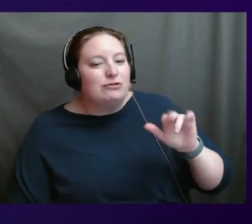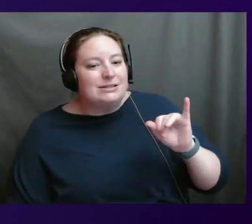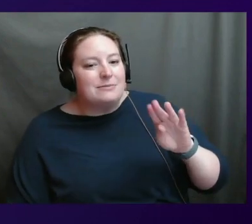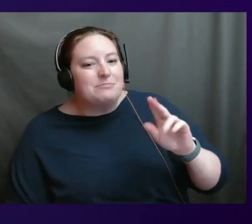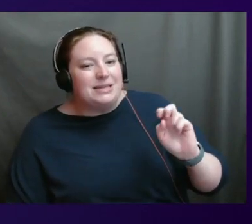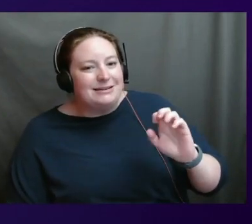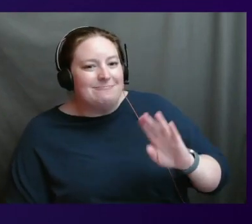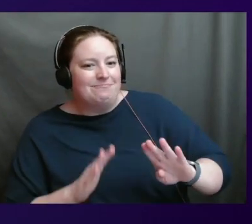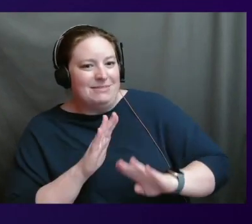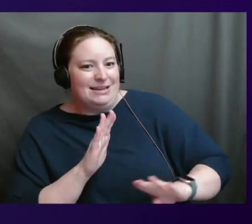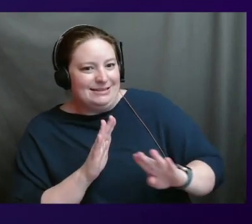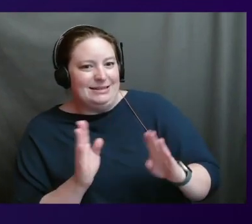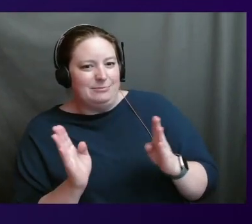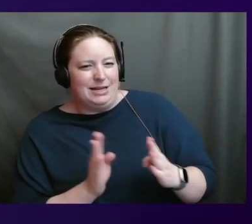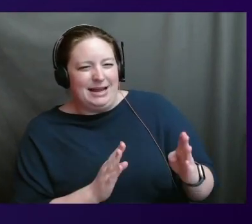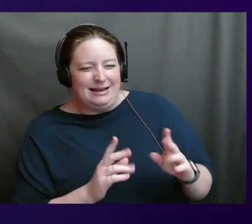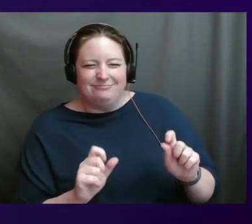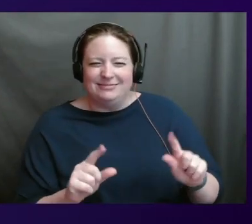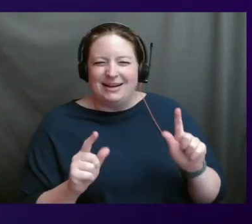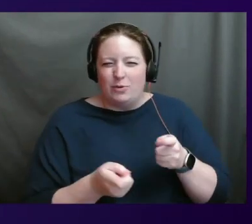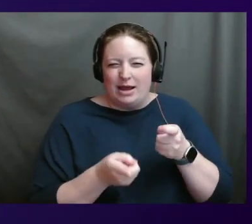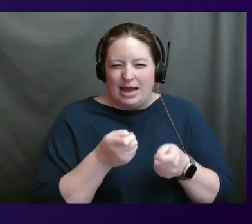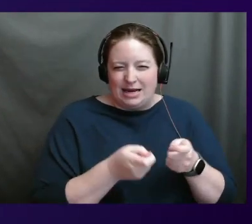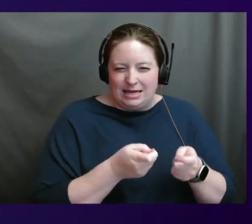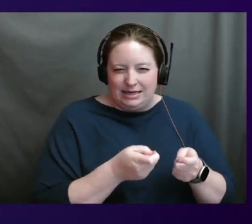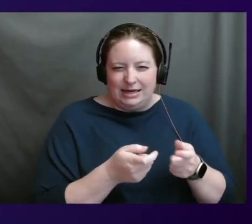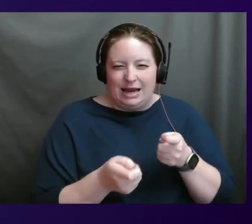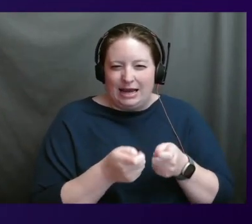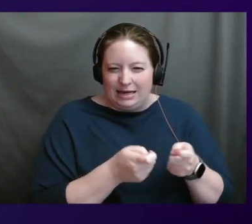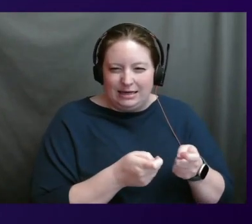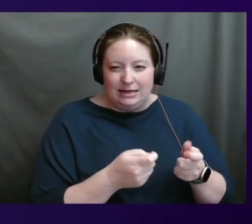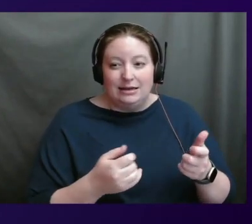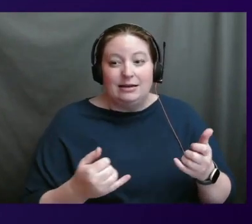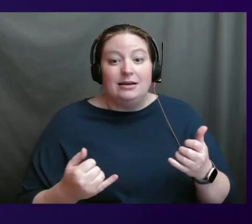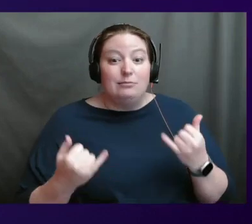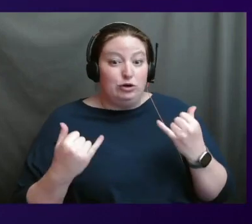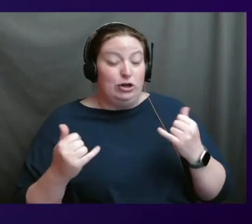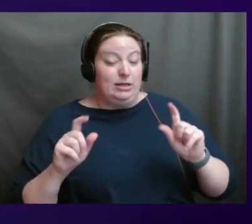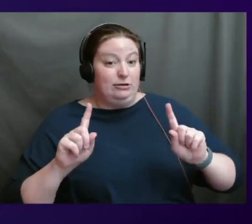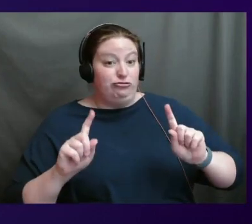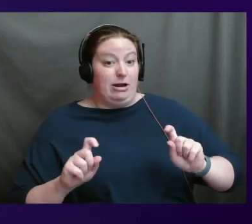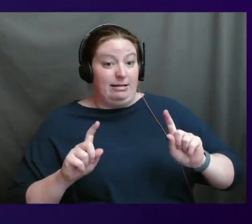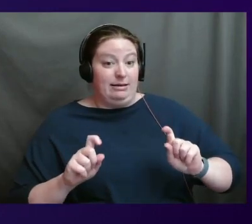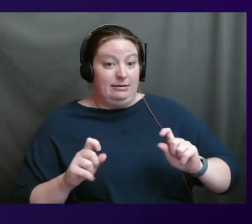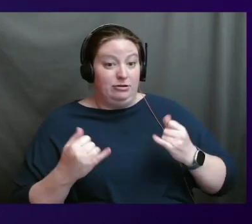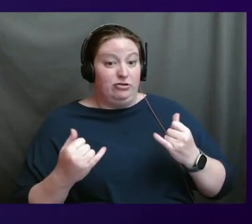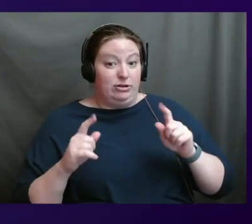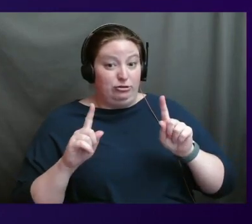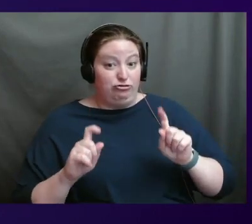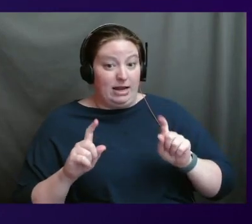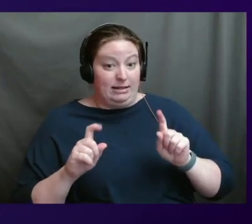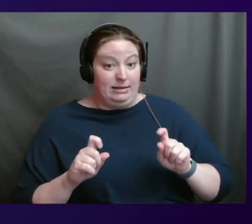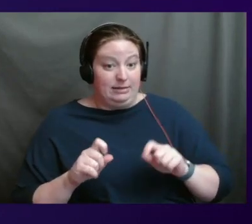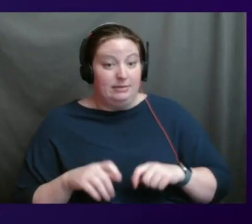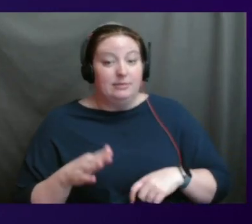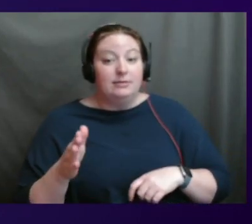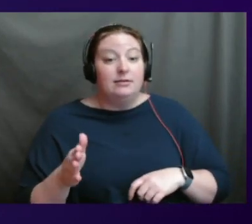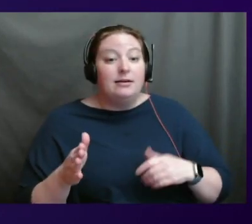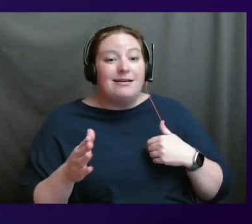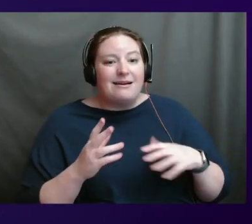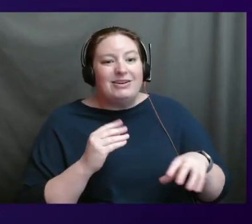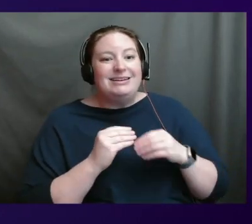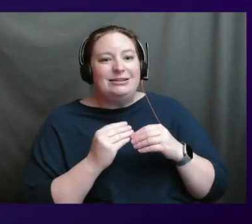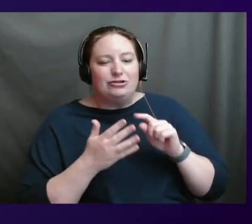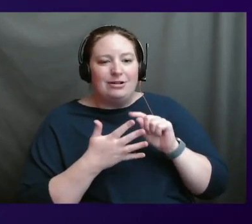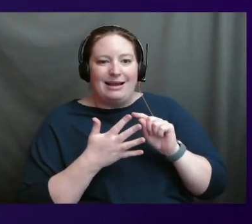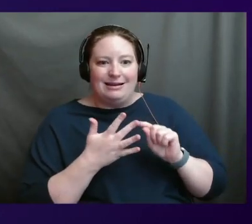edit screen. I'm on the recipe basic plan. I'm currently trialing. Yeah. And then I have additional items here